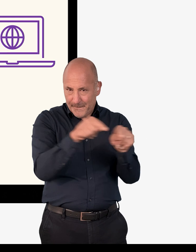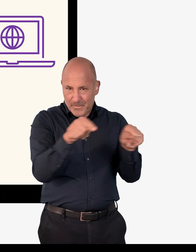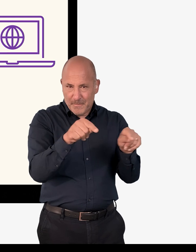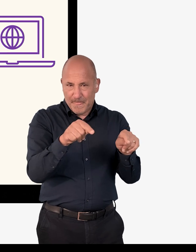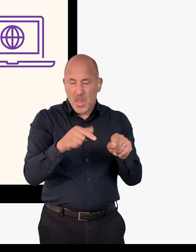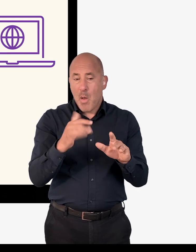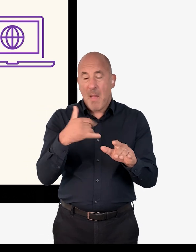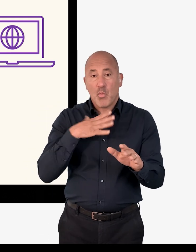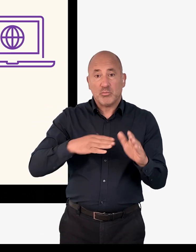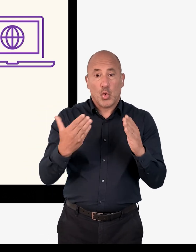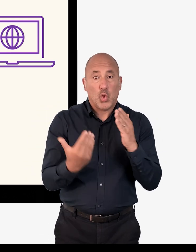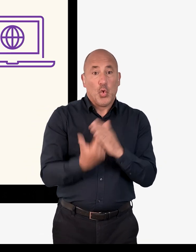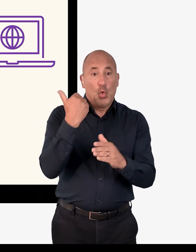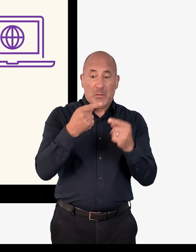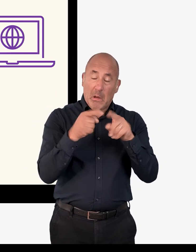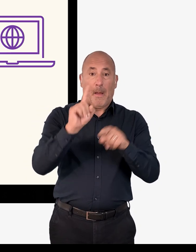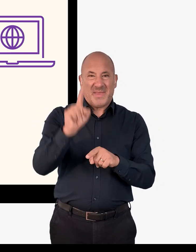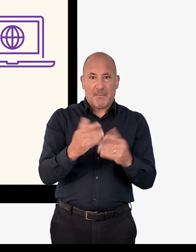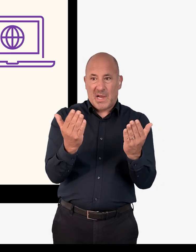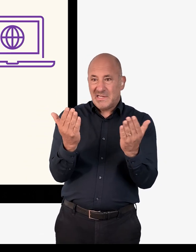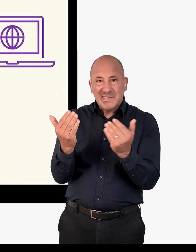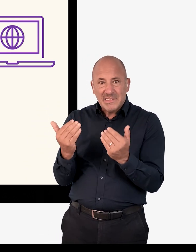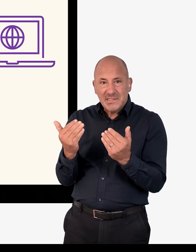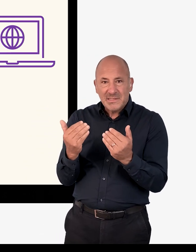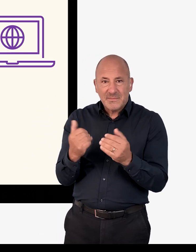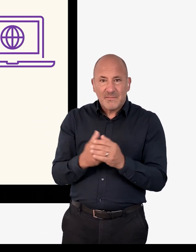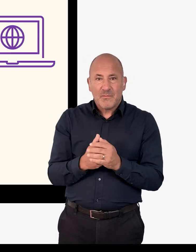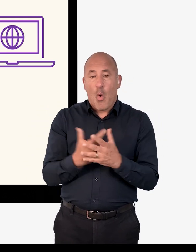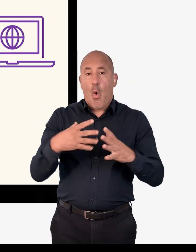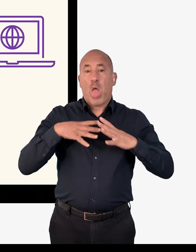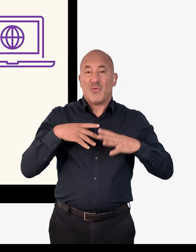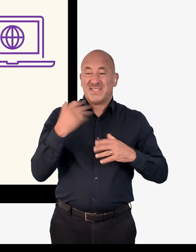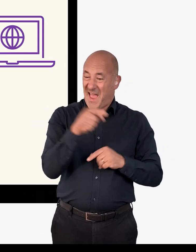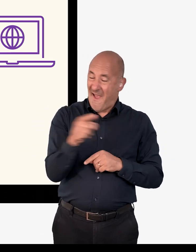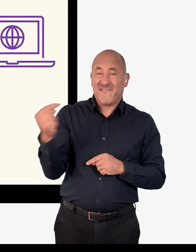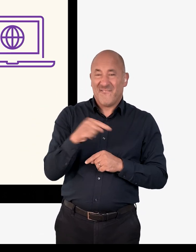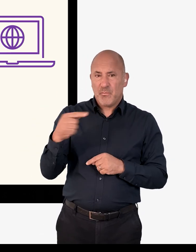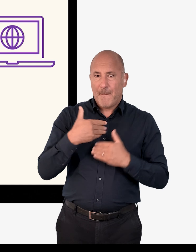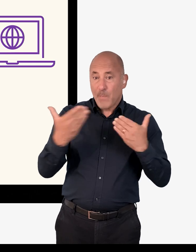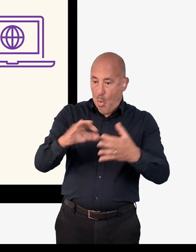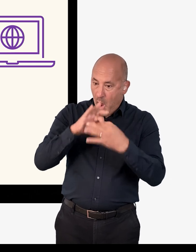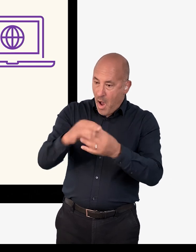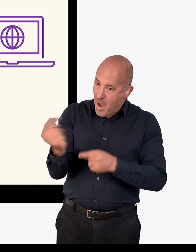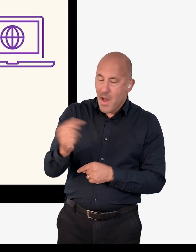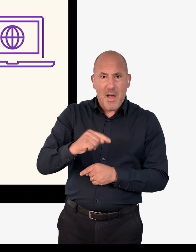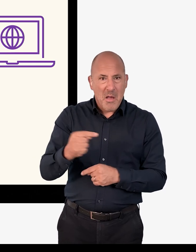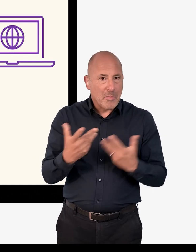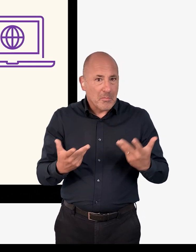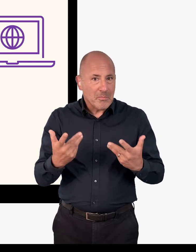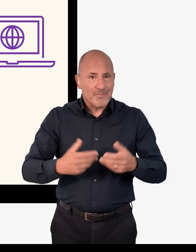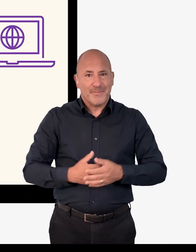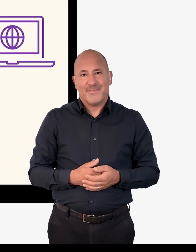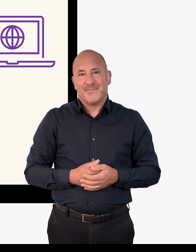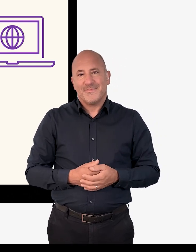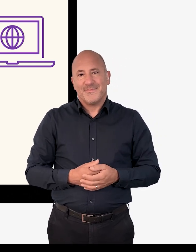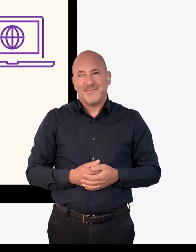audience or users? Is it to attract new audiences or users, or to increase engagement from existing